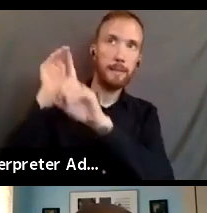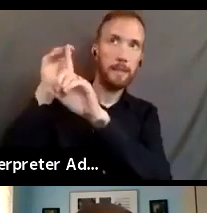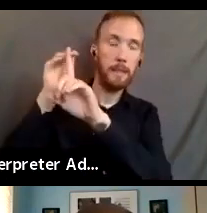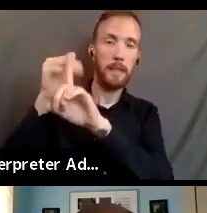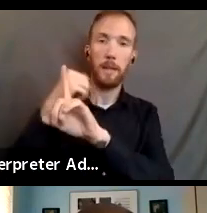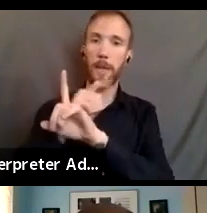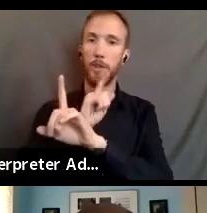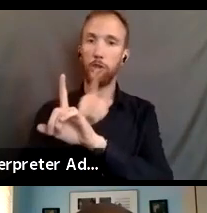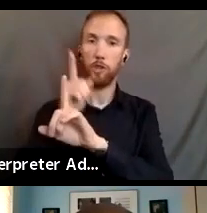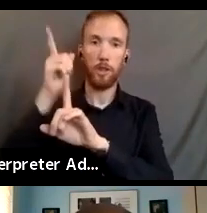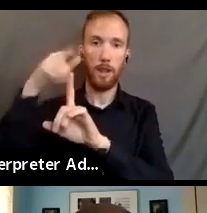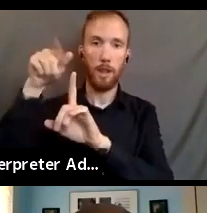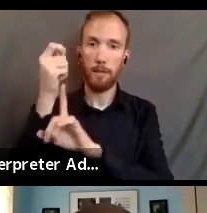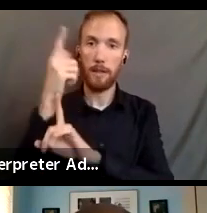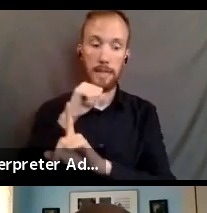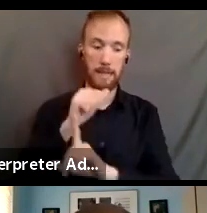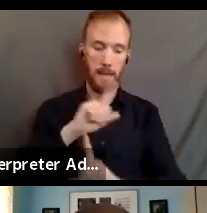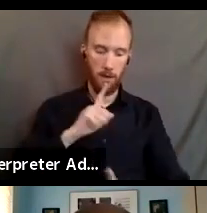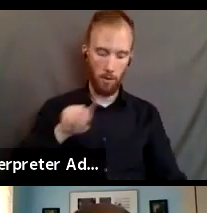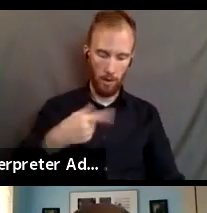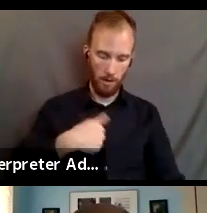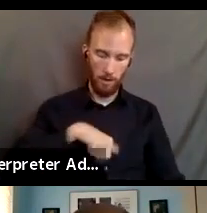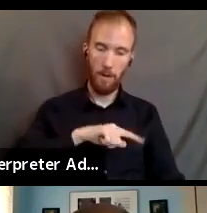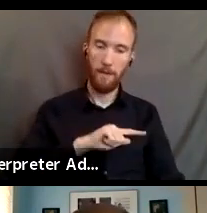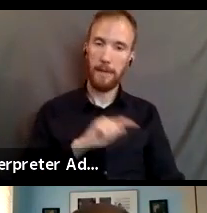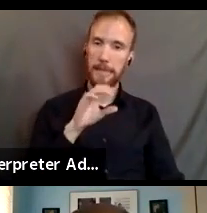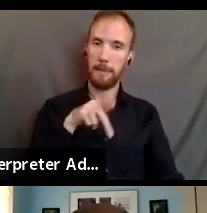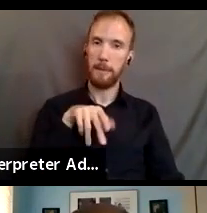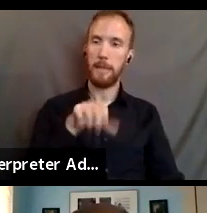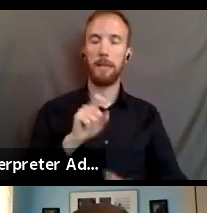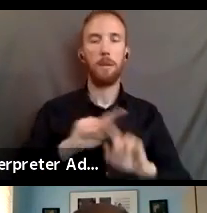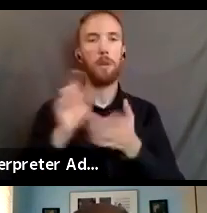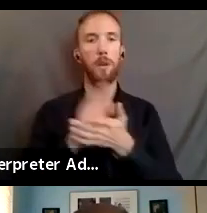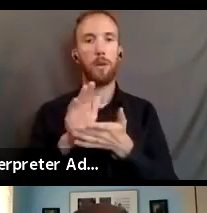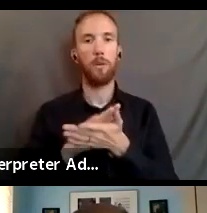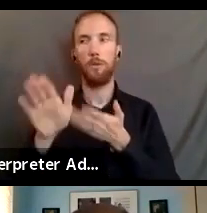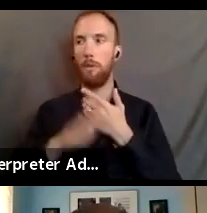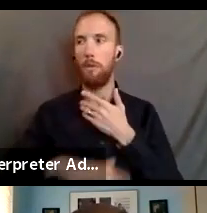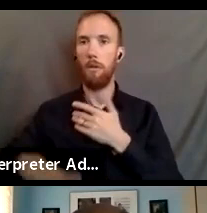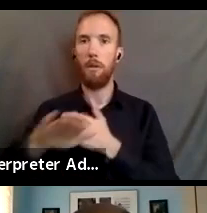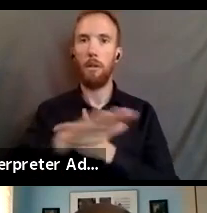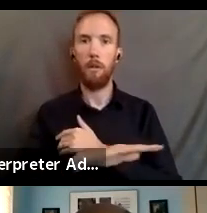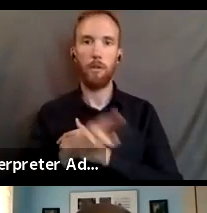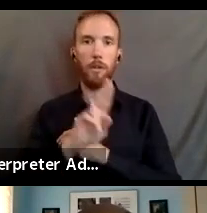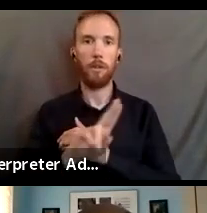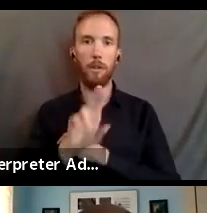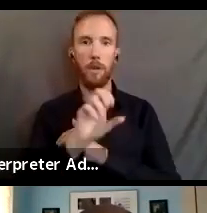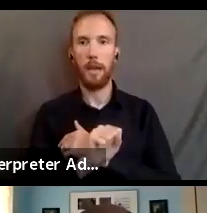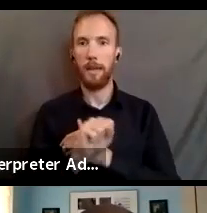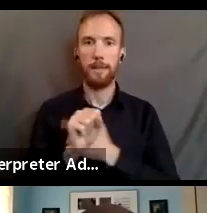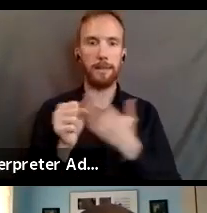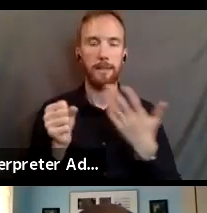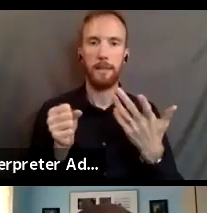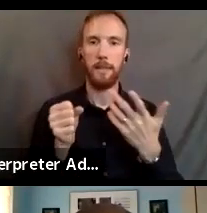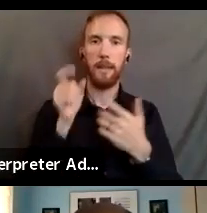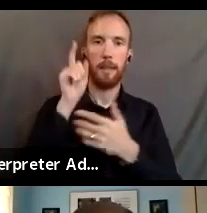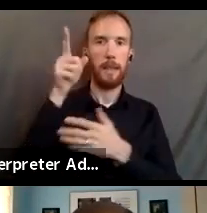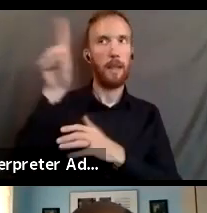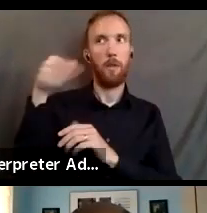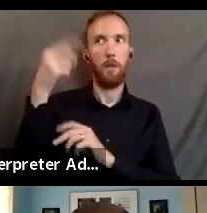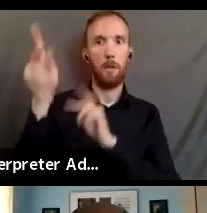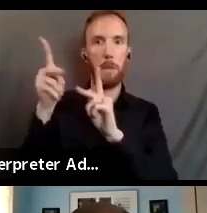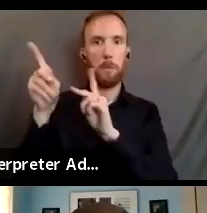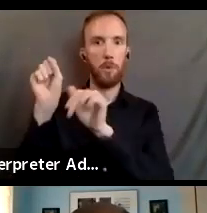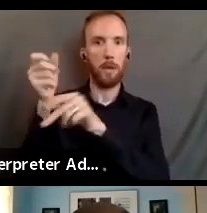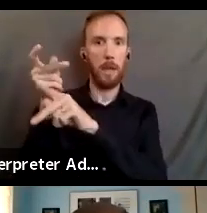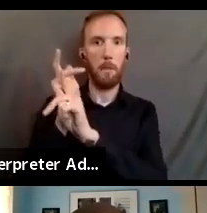cps all around the country school districts are going to suffer if they are the only body that has the borrowing ability to provide the funds that are